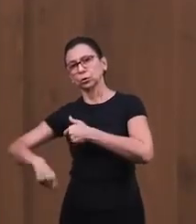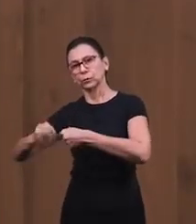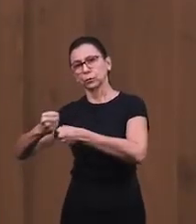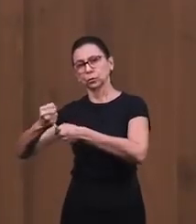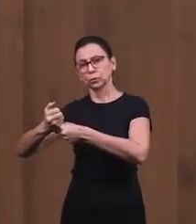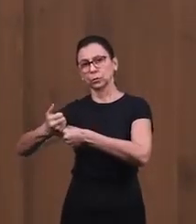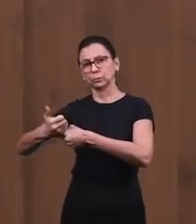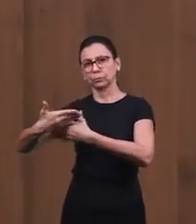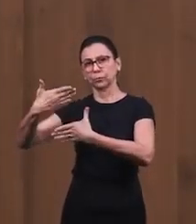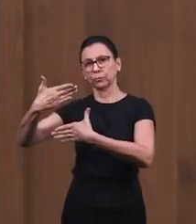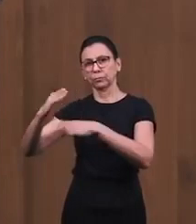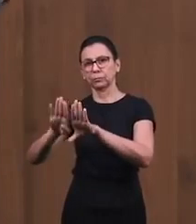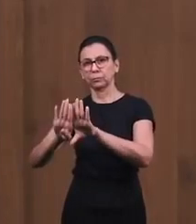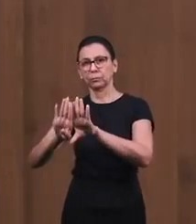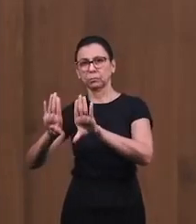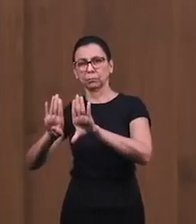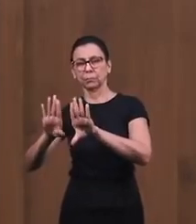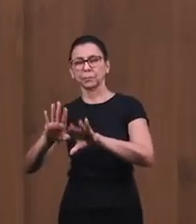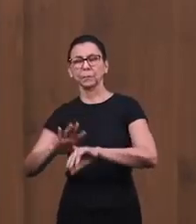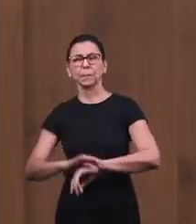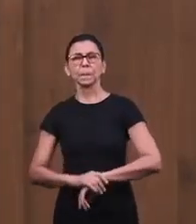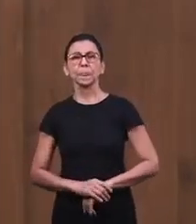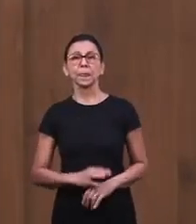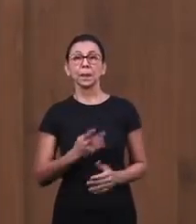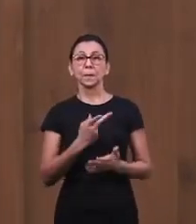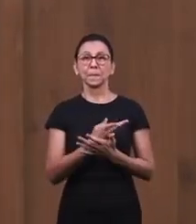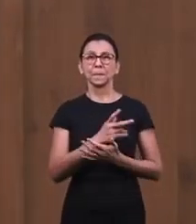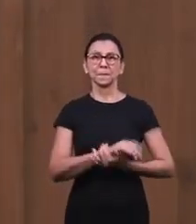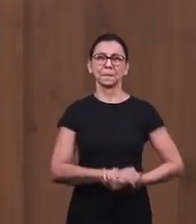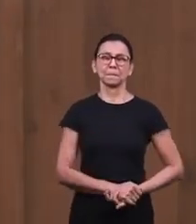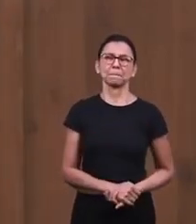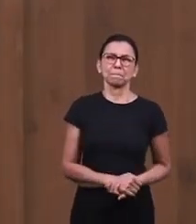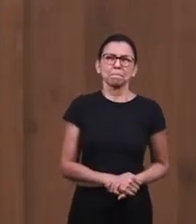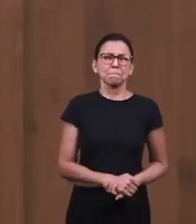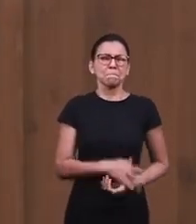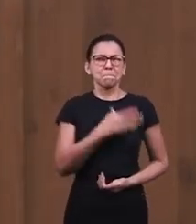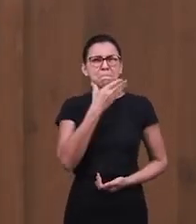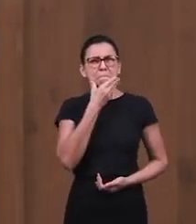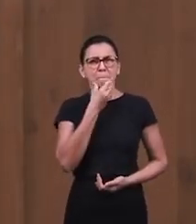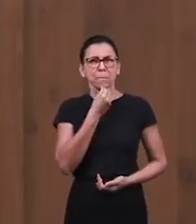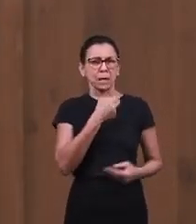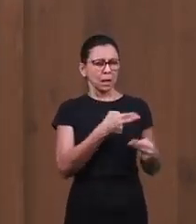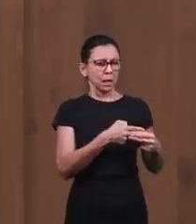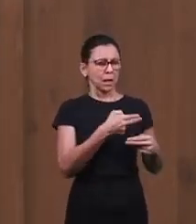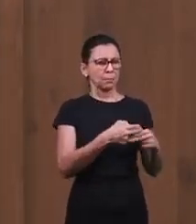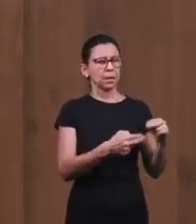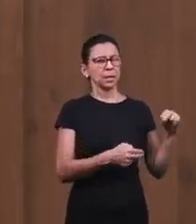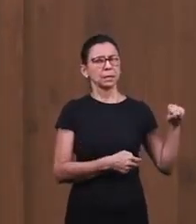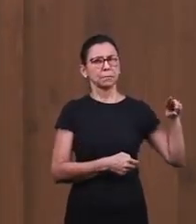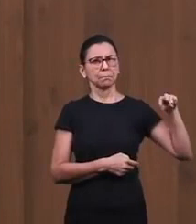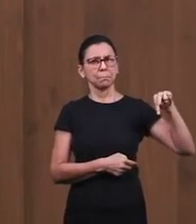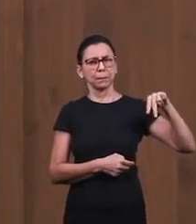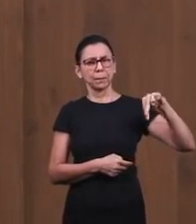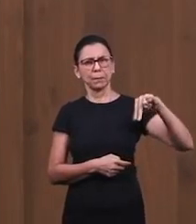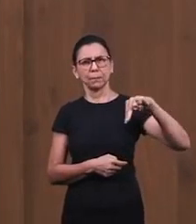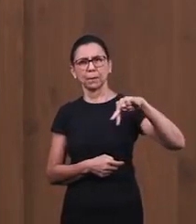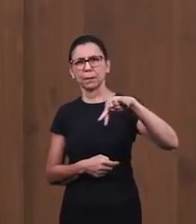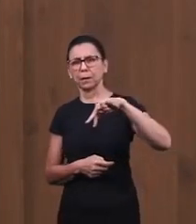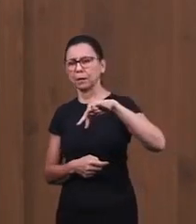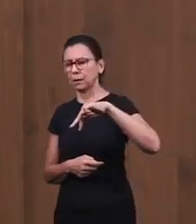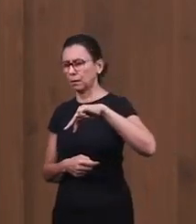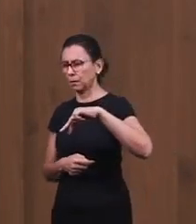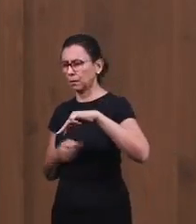restore. So then Nehemiah went to the city. He looked around, called the people, and said,